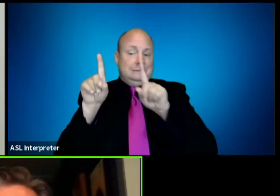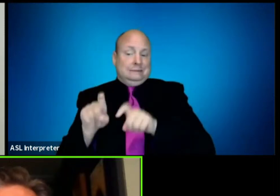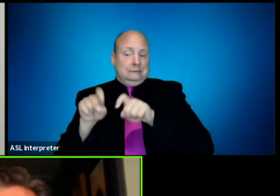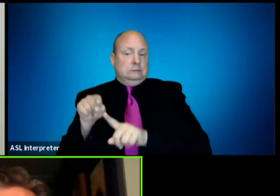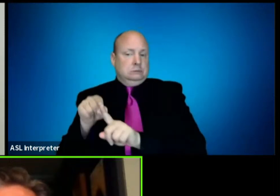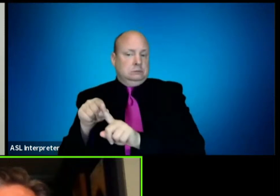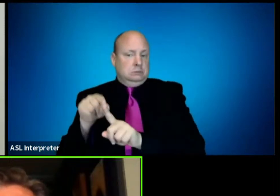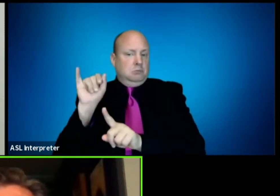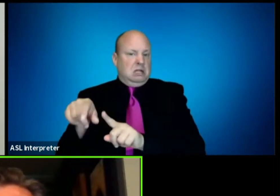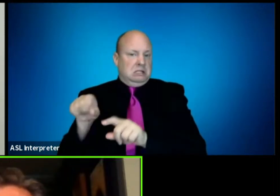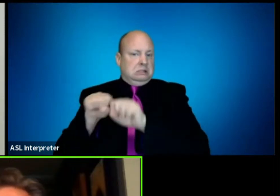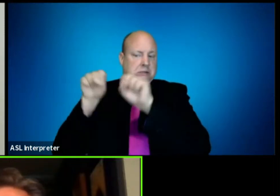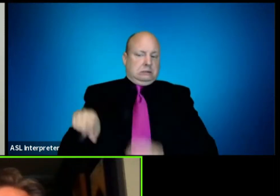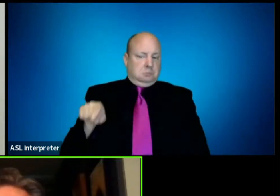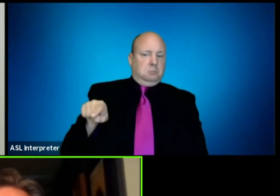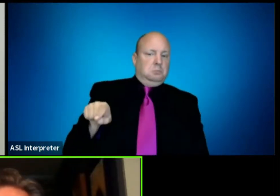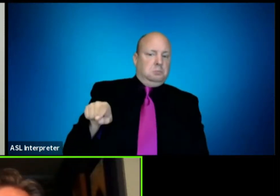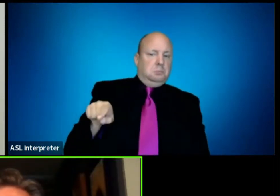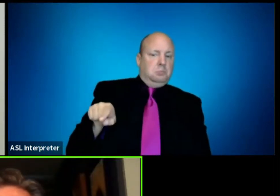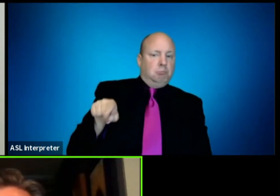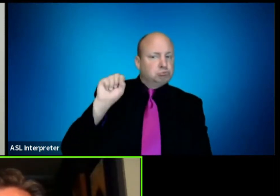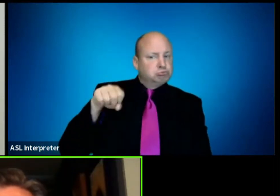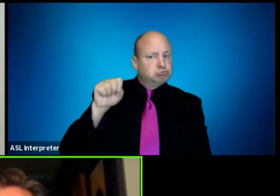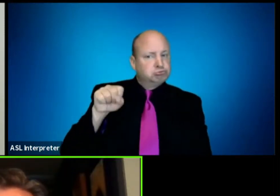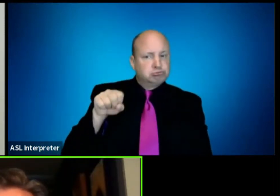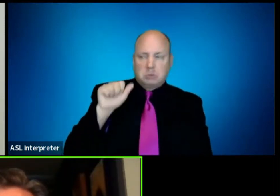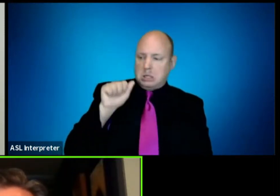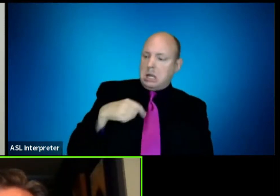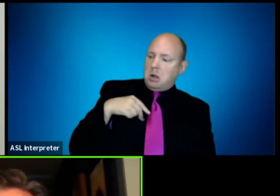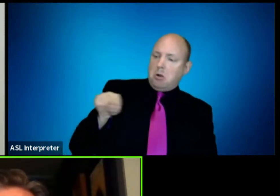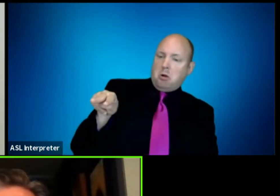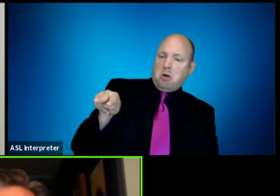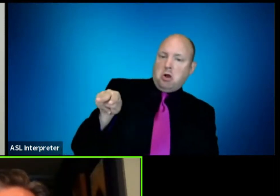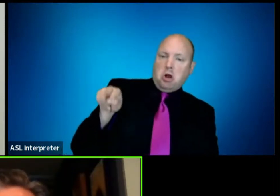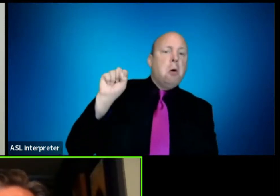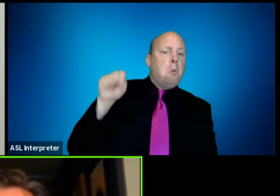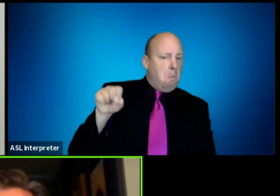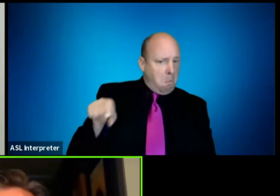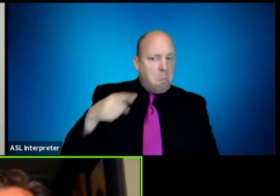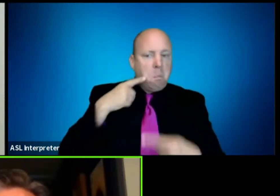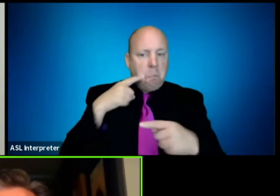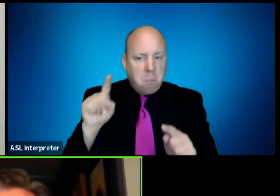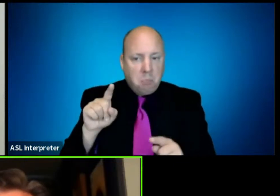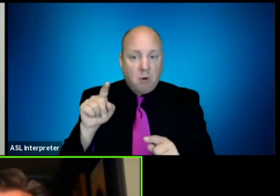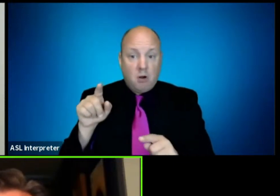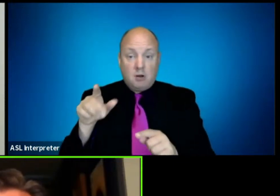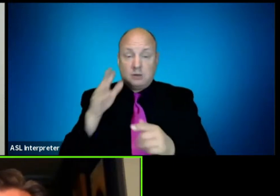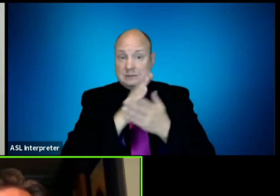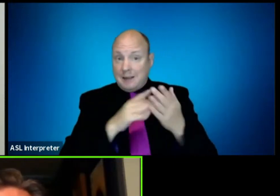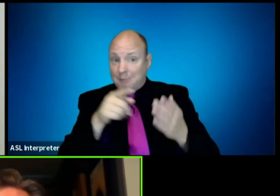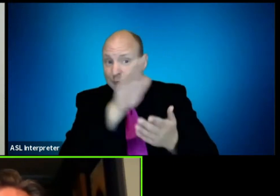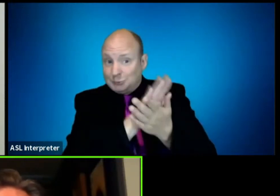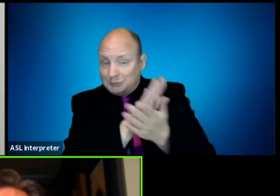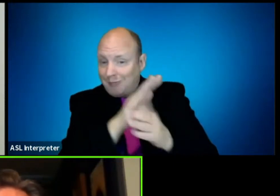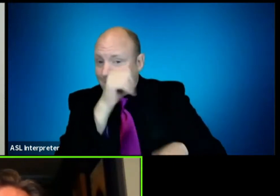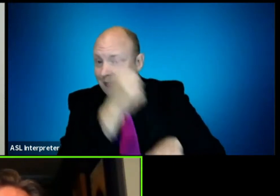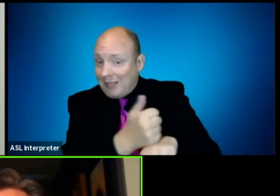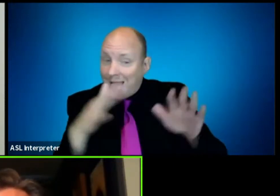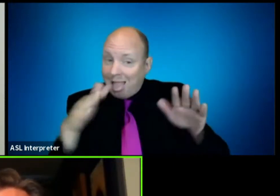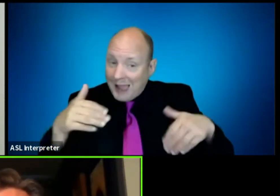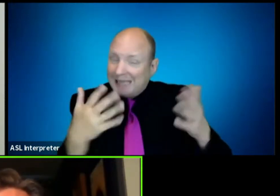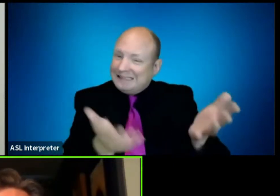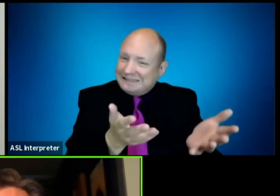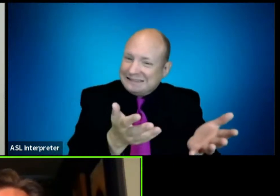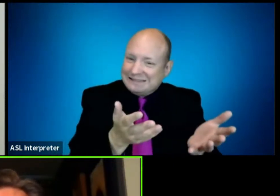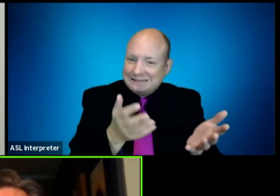students and have them go home to distance learning, we know that that's an important tool in keeping COVID from spreading in the schools. And so it